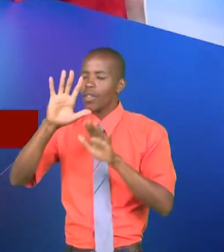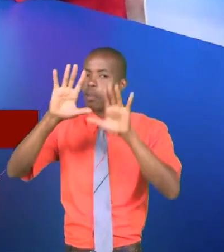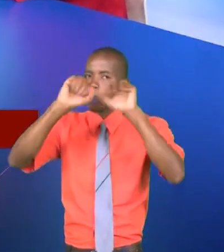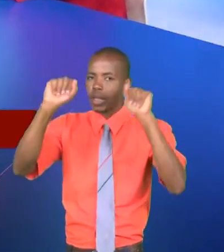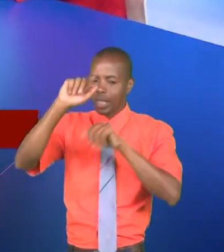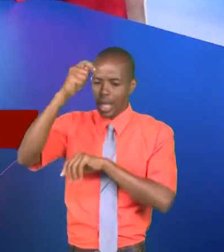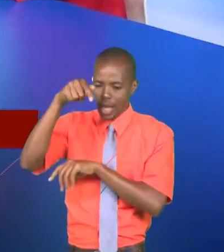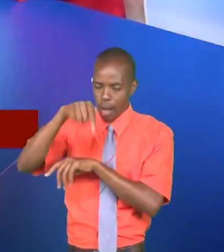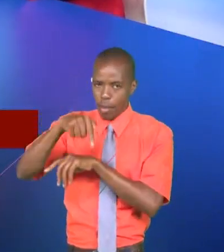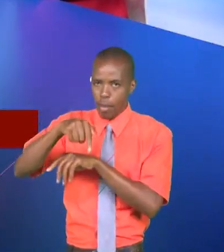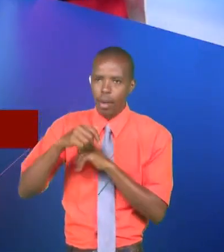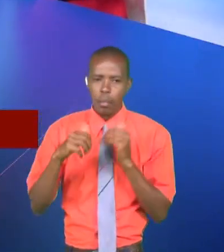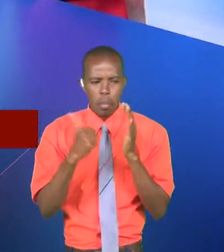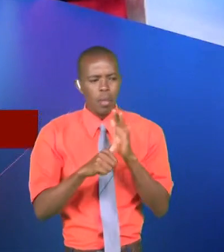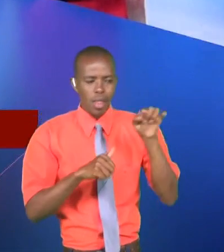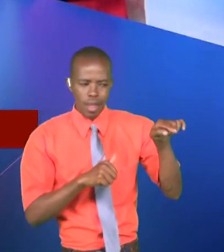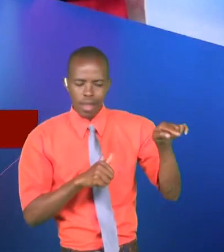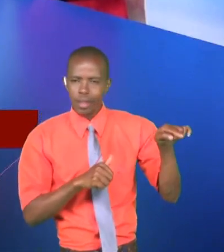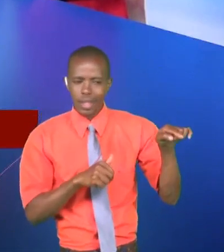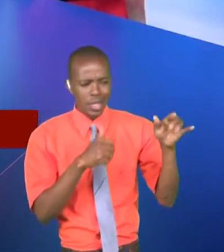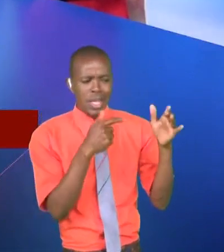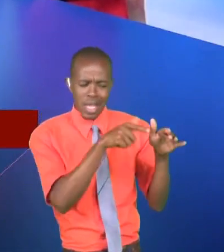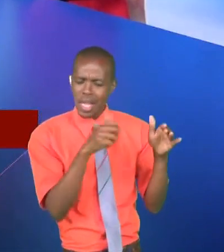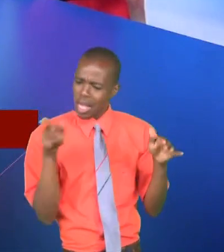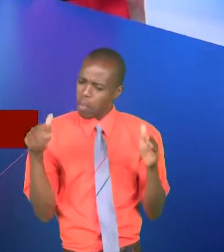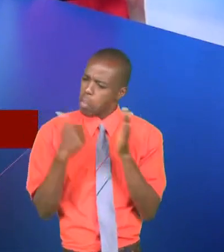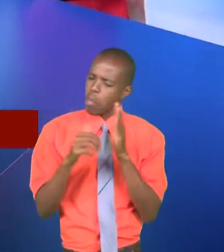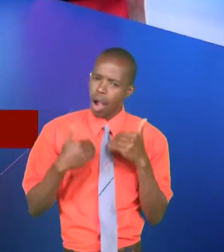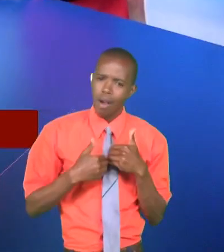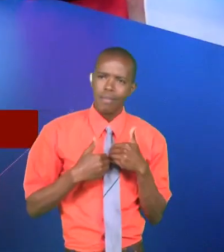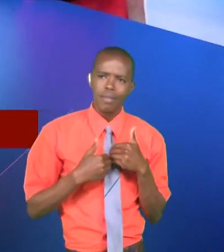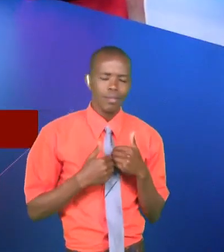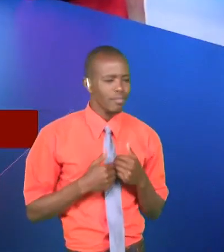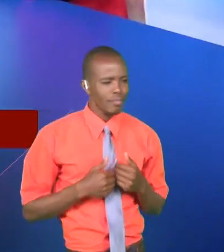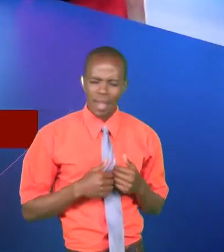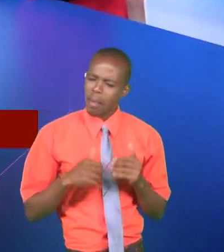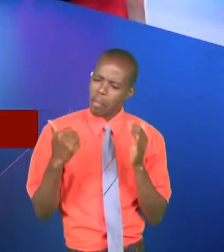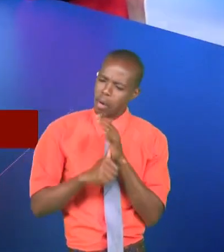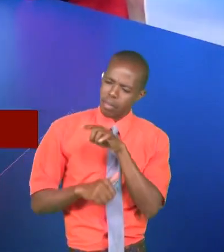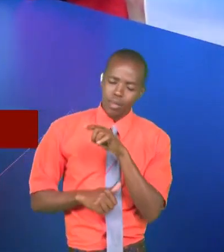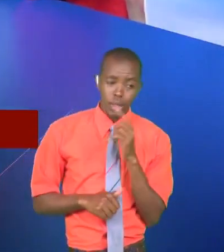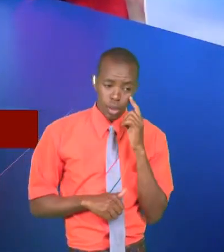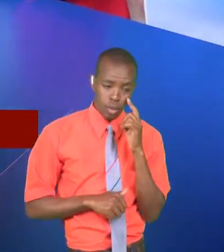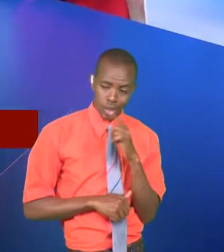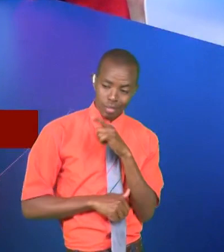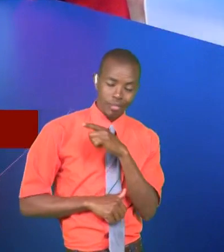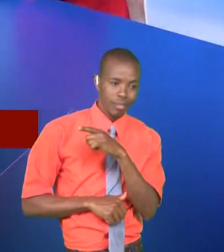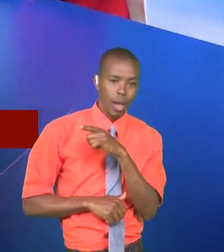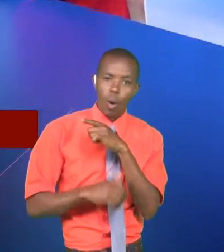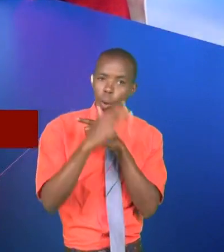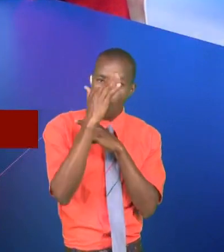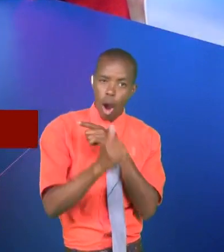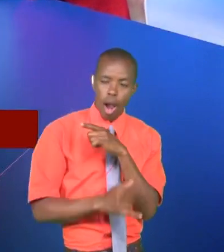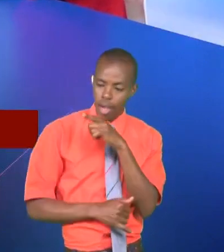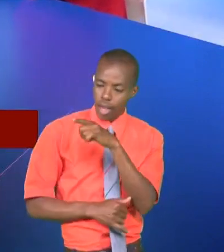but can take that Mbugu, that's where the problem is. But now, that's a secret. That is where the problem is. Don't tell anybody that. You see, what's because the problem with that? Because